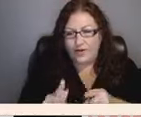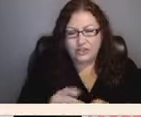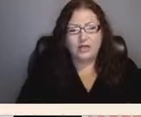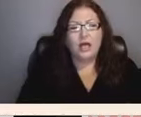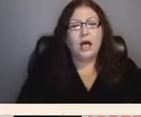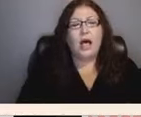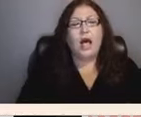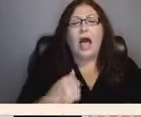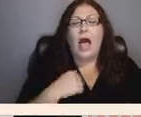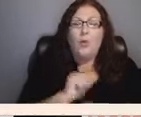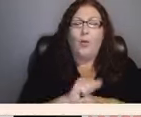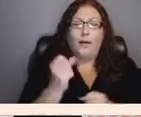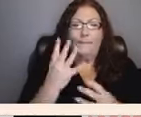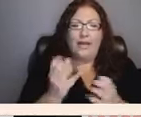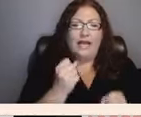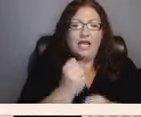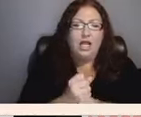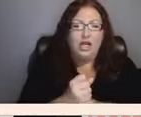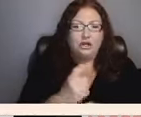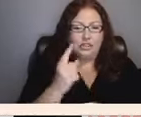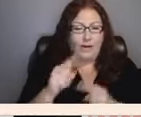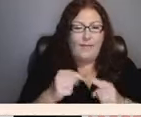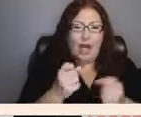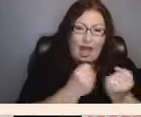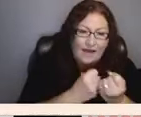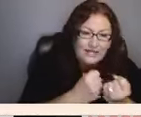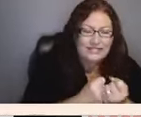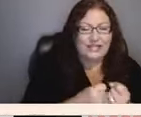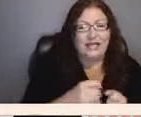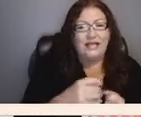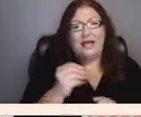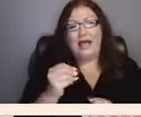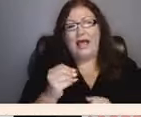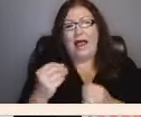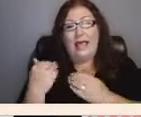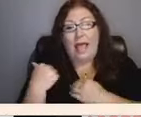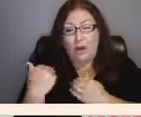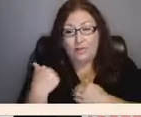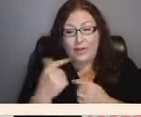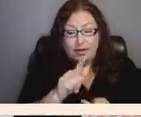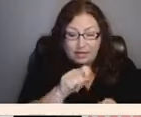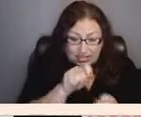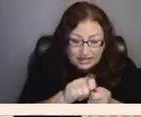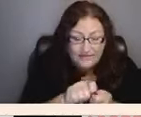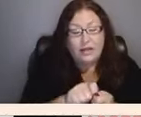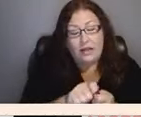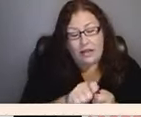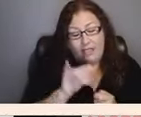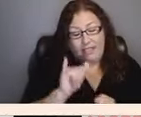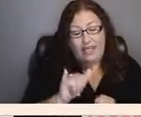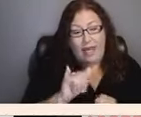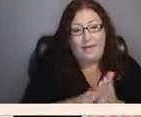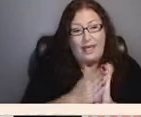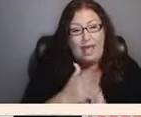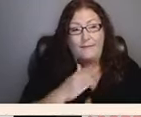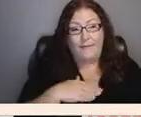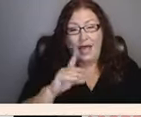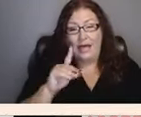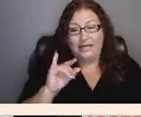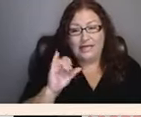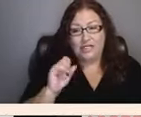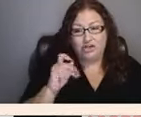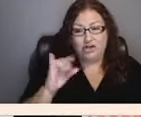years on advocacy efforts and accountability specifically. Became my dissertation, which was